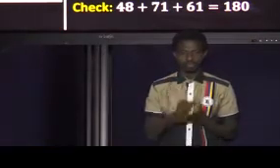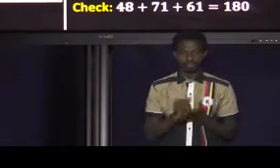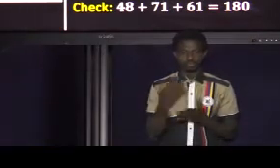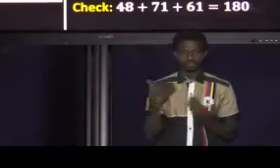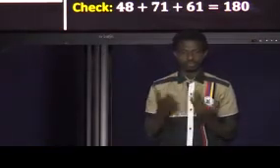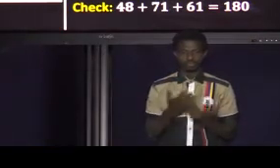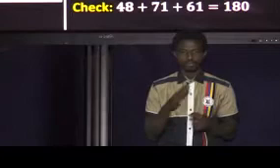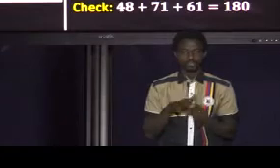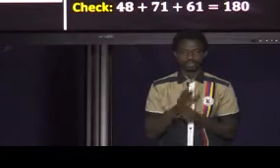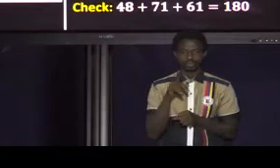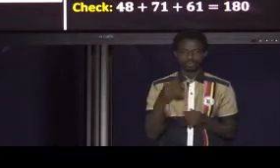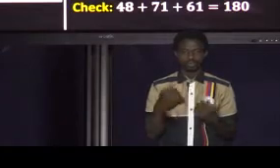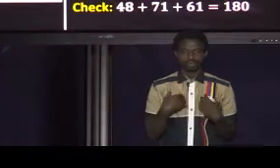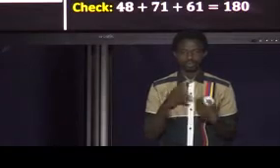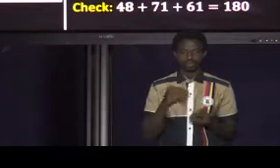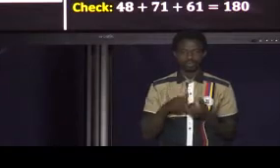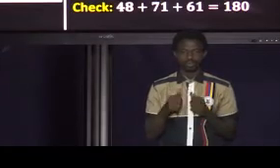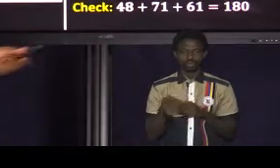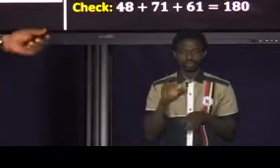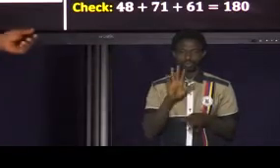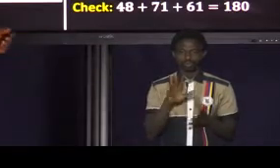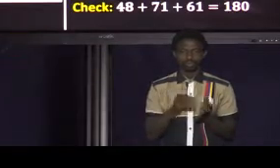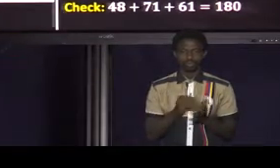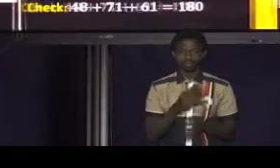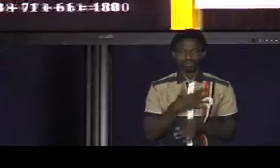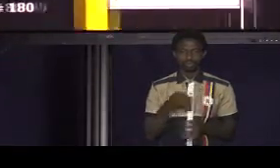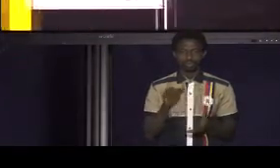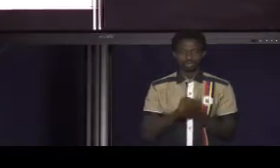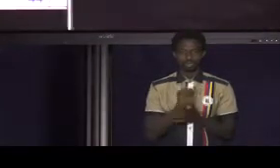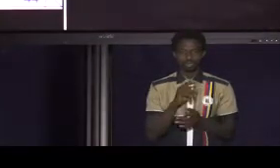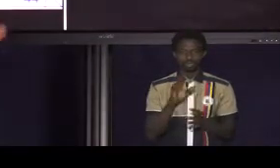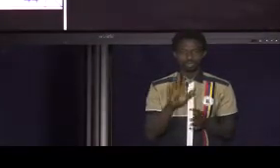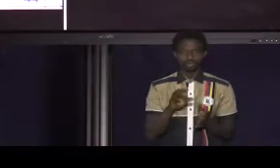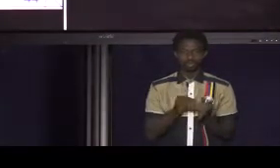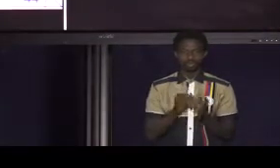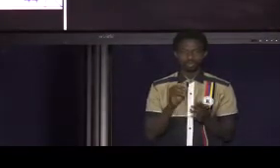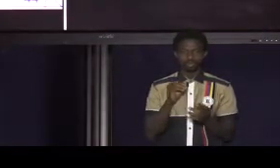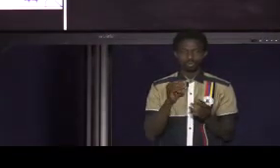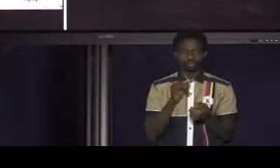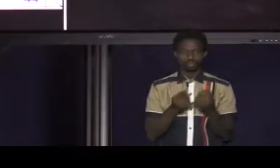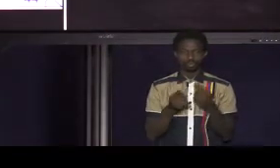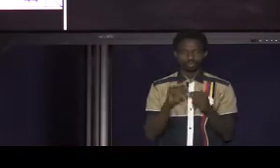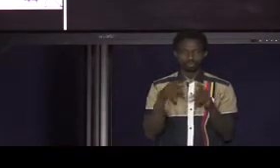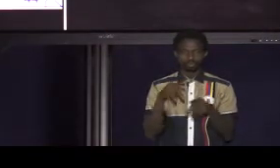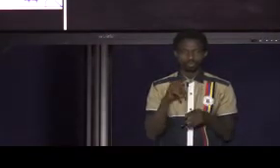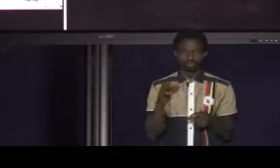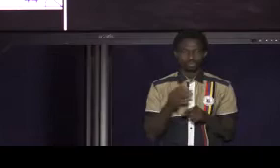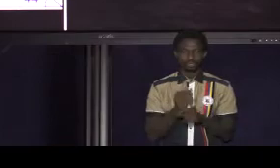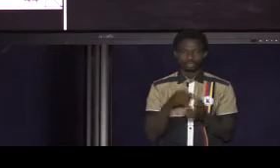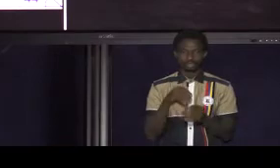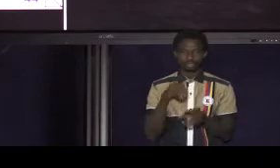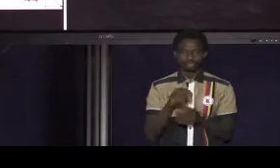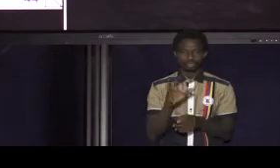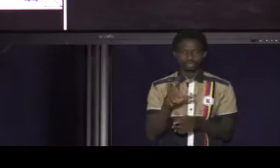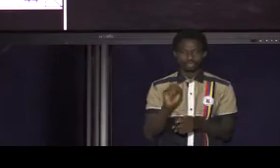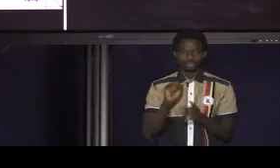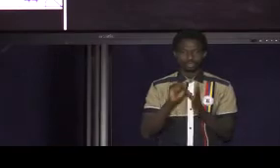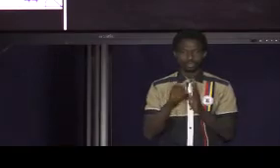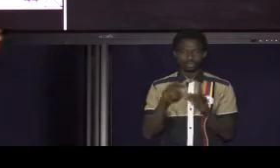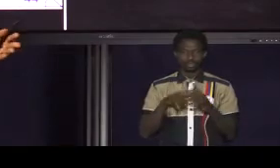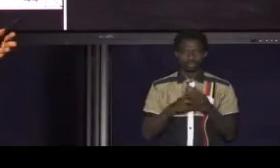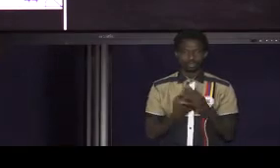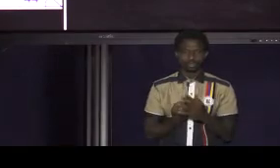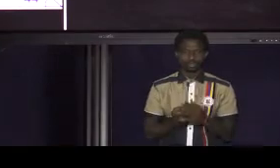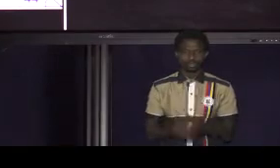enough, and I'm sure you will have no problem doing one of your own. And that one of your own is coming right up. Can you take this one in 30